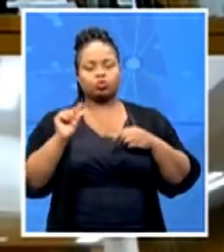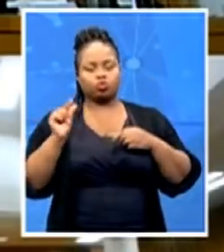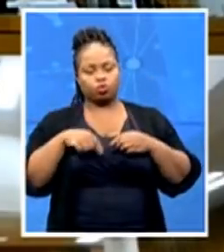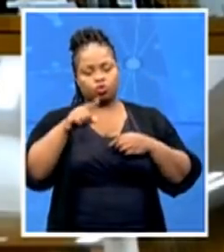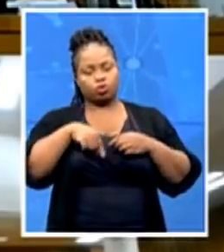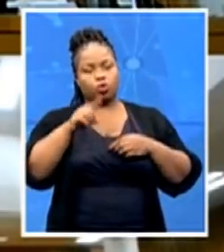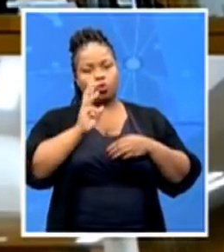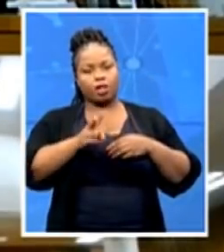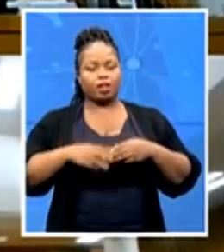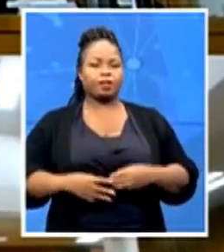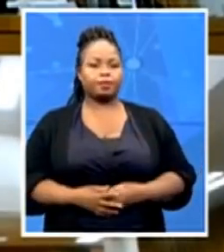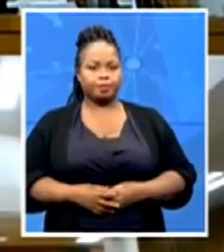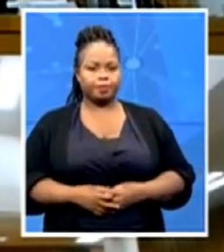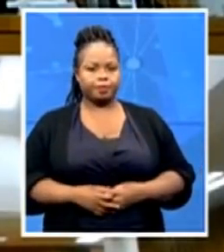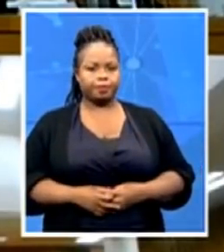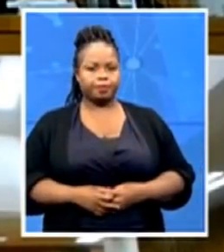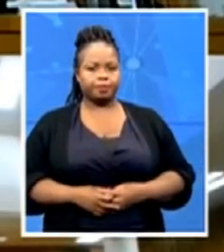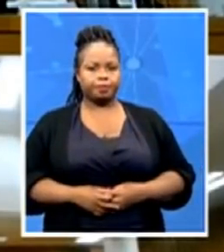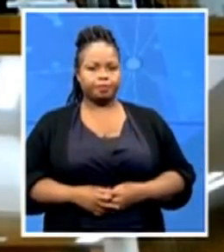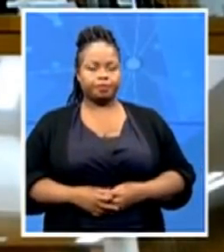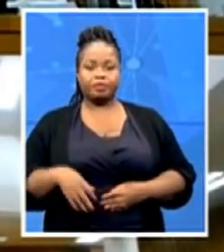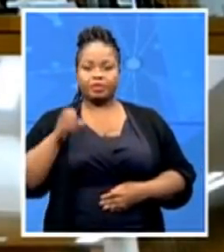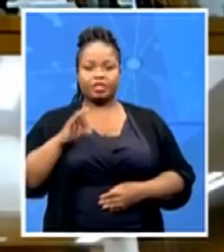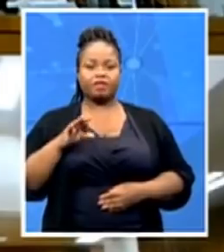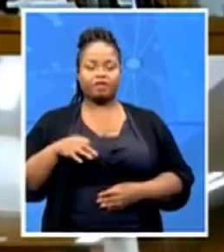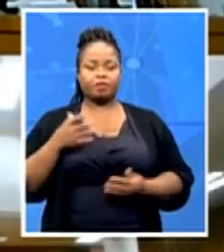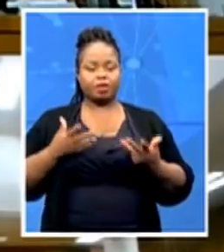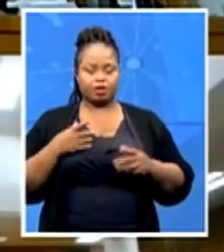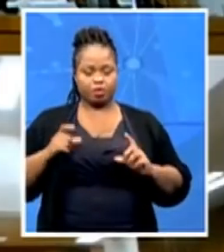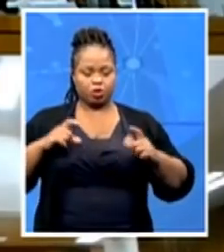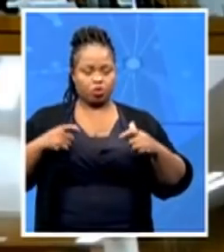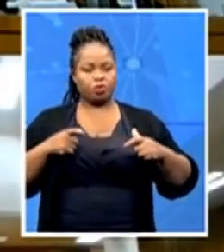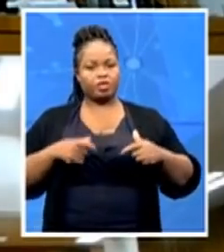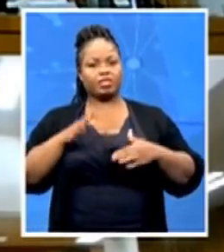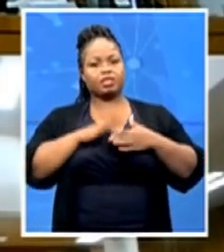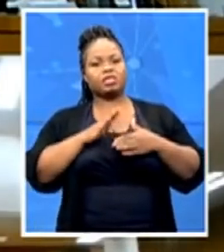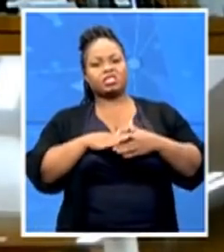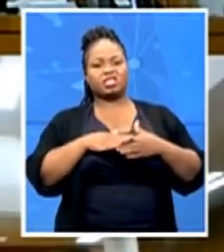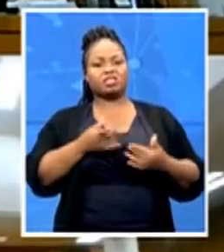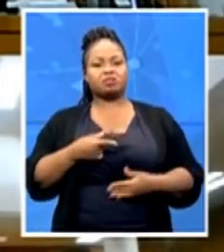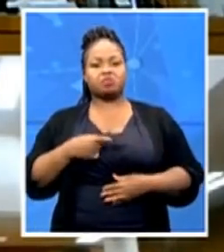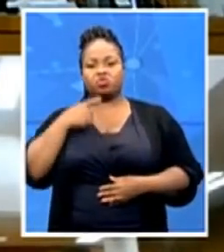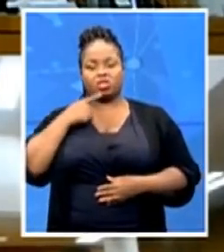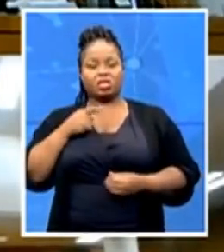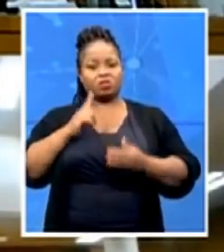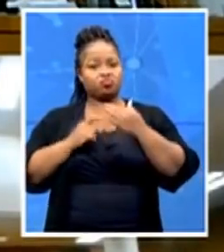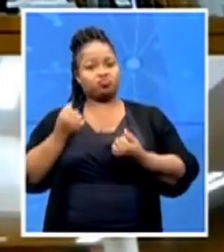the reasons by the latter, the committee, are arbitrary for those findings, well then of